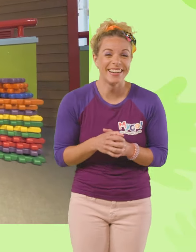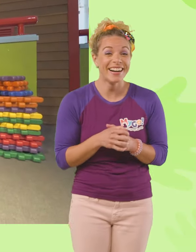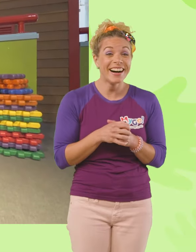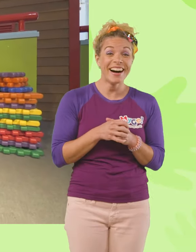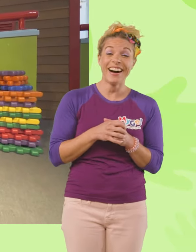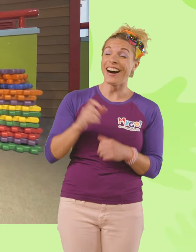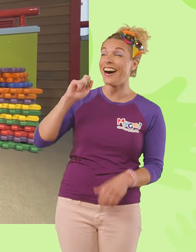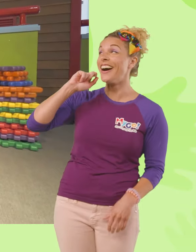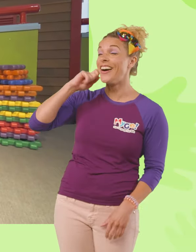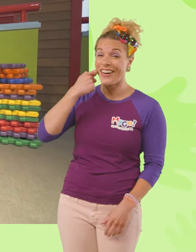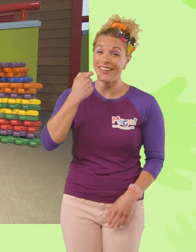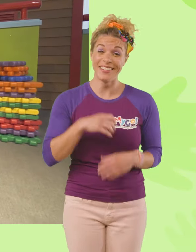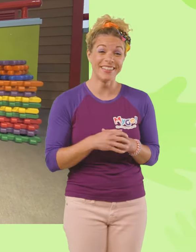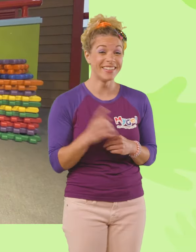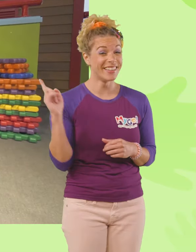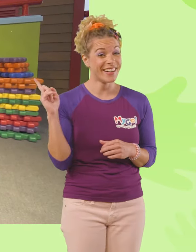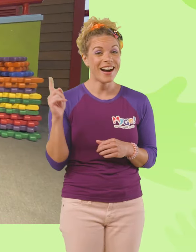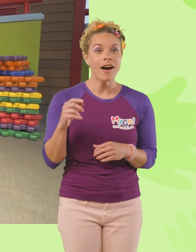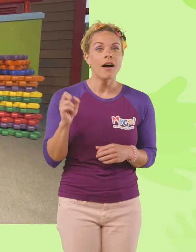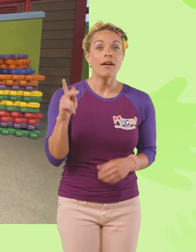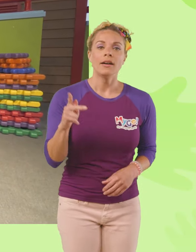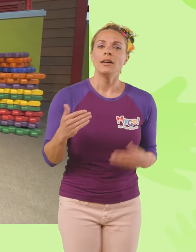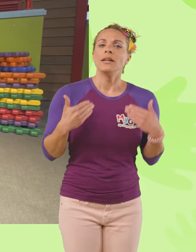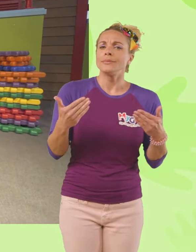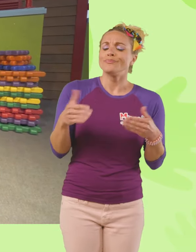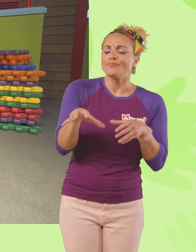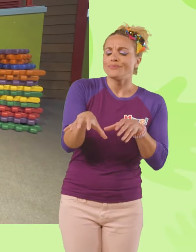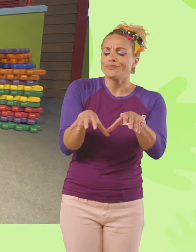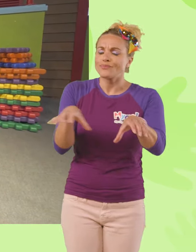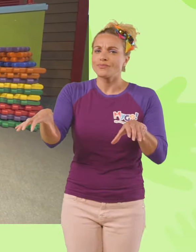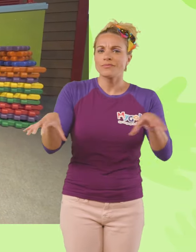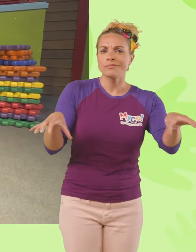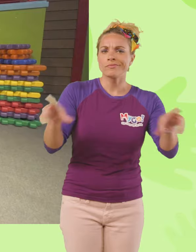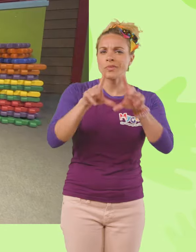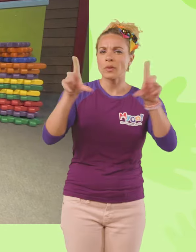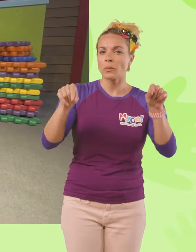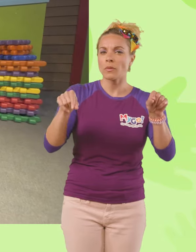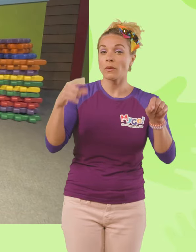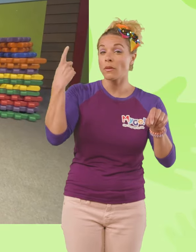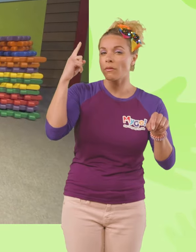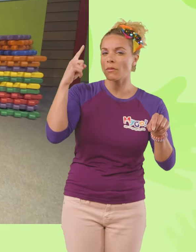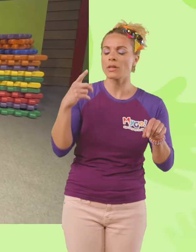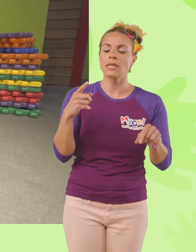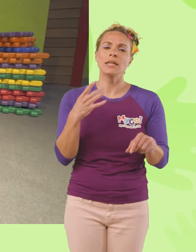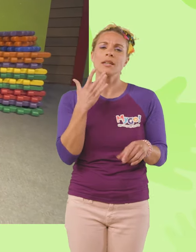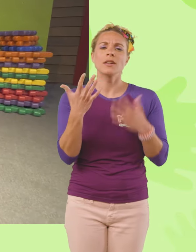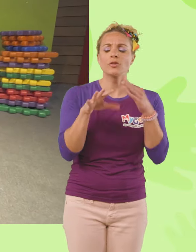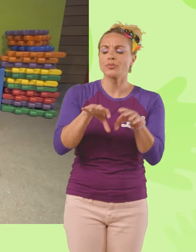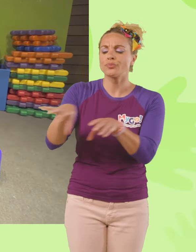Whoa! Oh, that was awesome! Okay. Let's organize these bricks in their different colors,